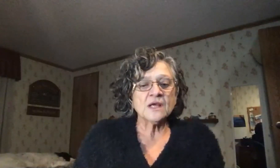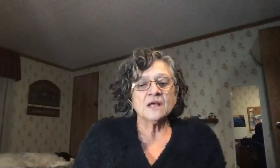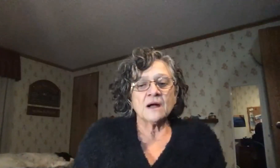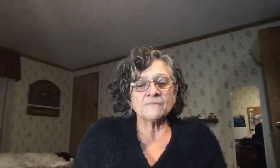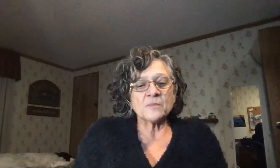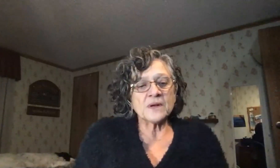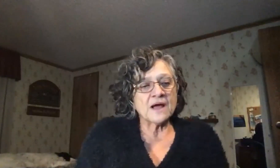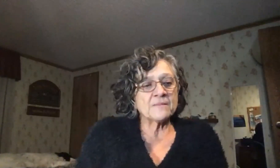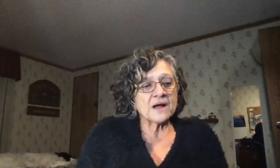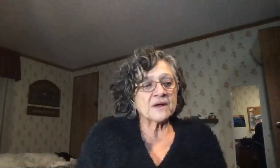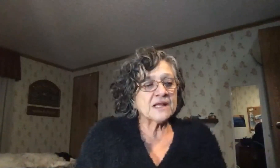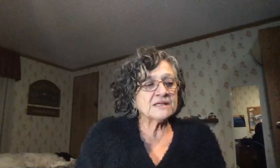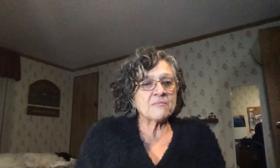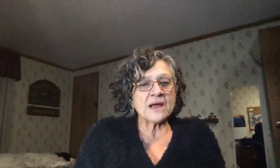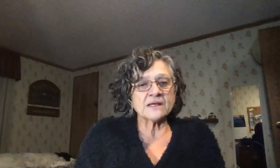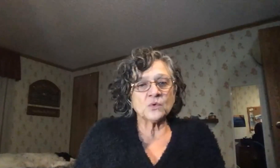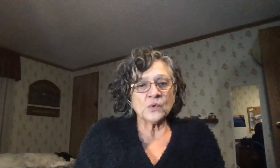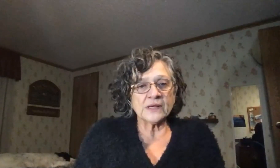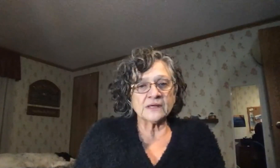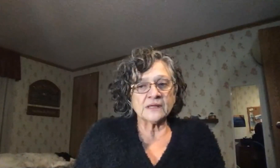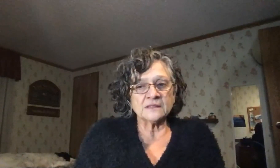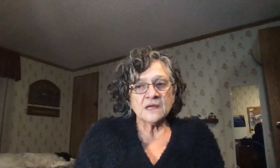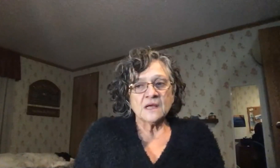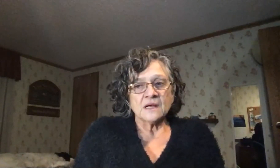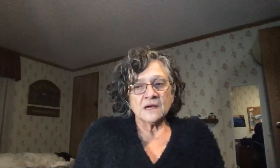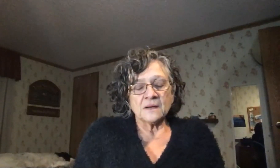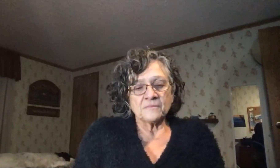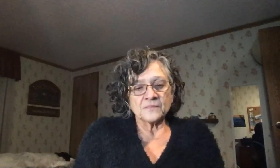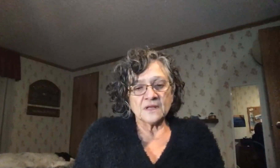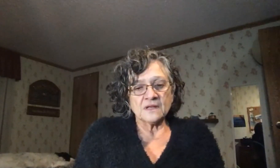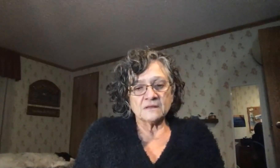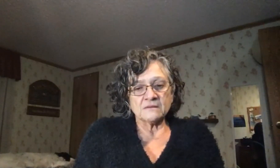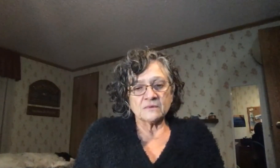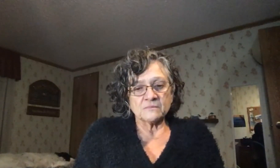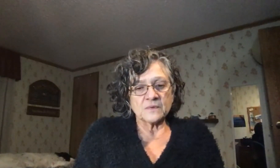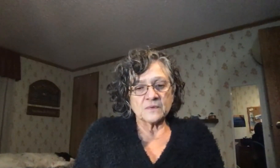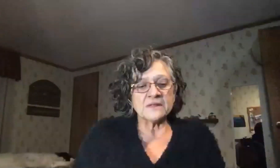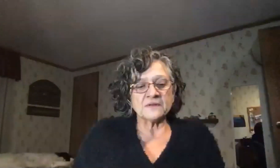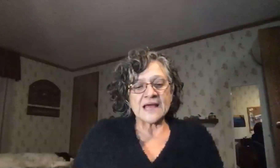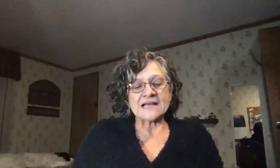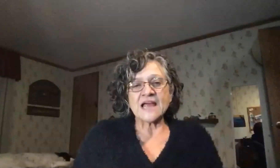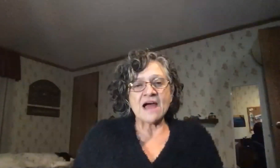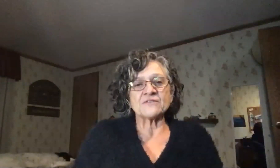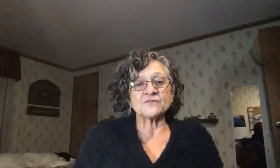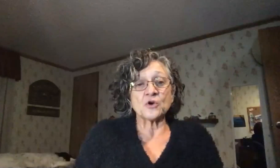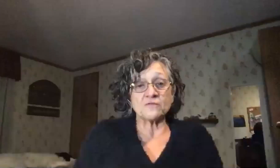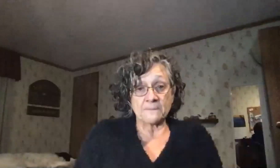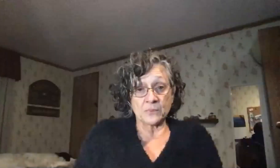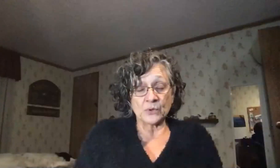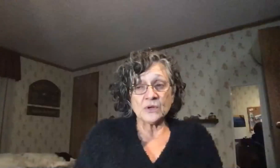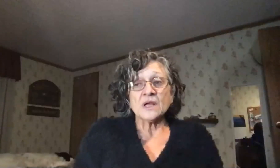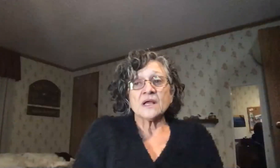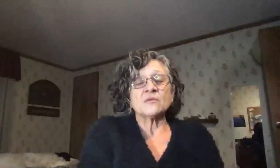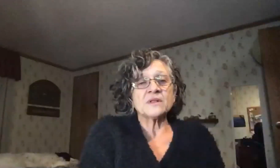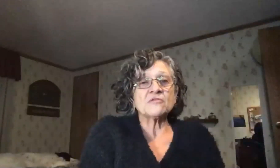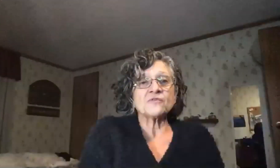soon. But I'm going to end up back in Oregon in the last half of